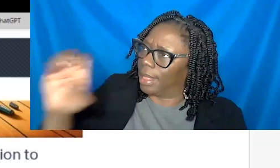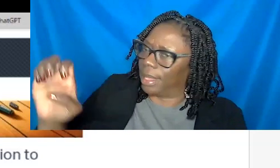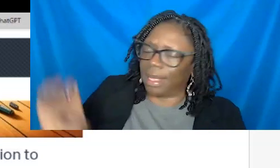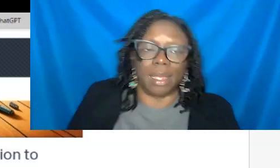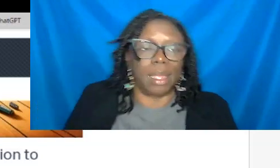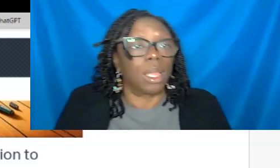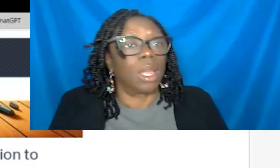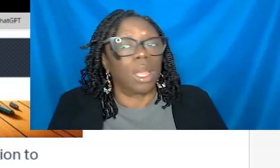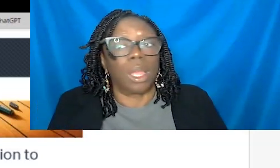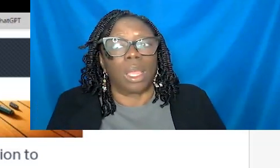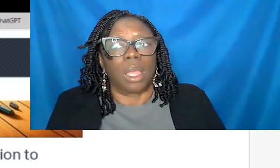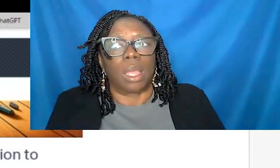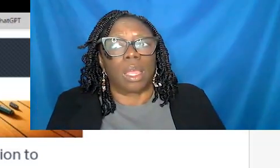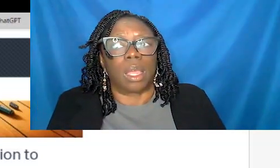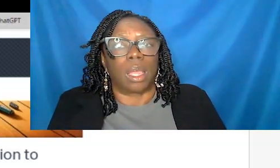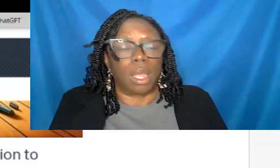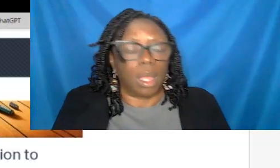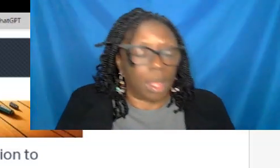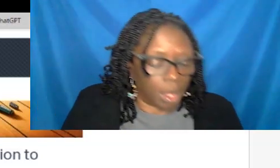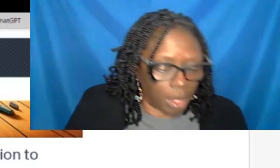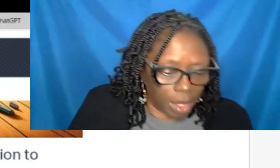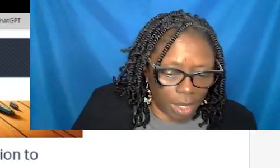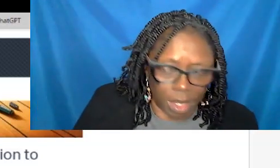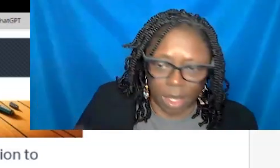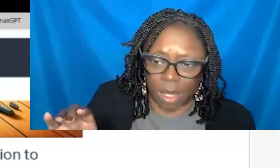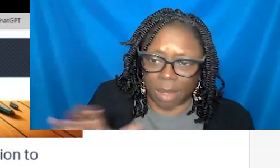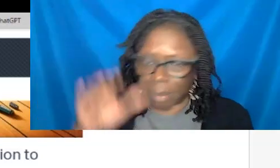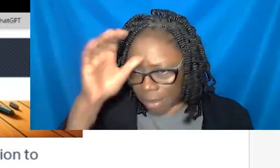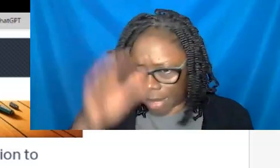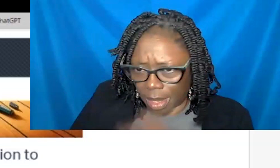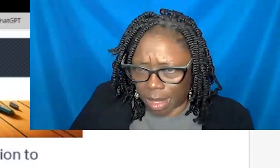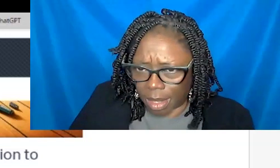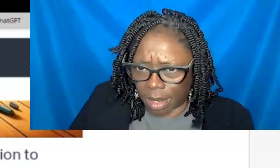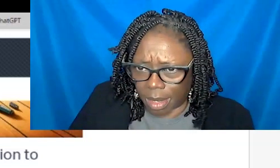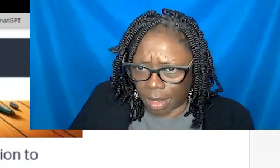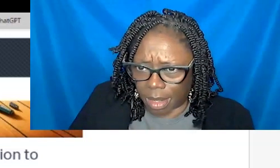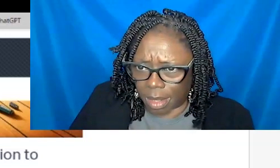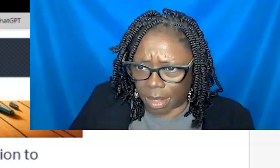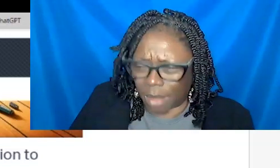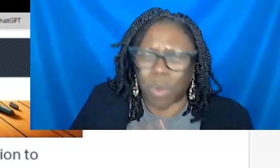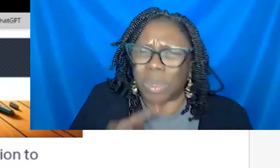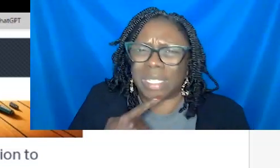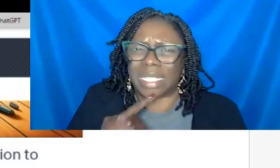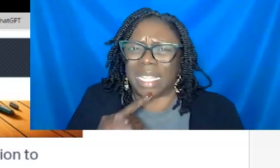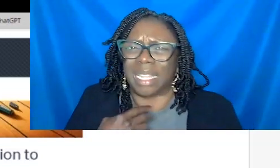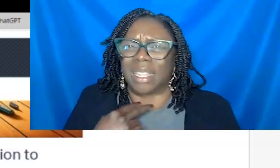ChatGPT says owns the output of this, of your queries? I don't know, that's a good question.